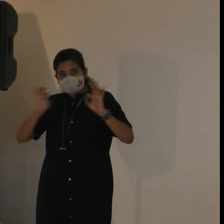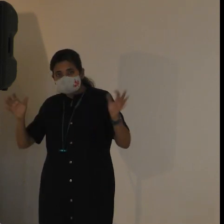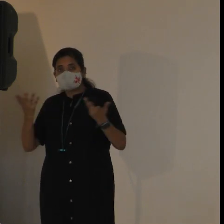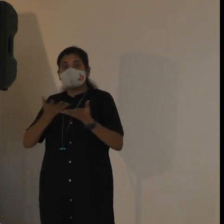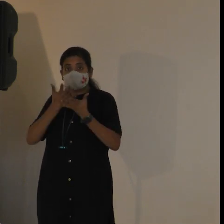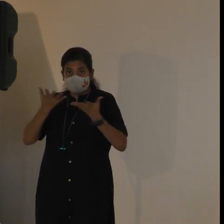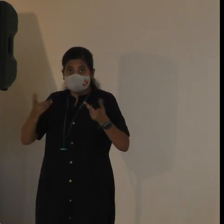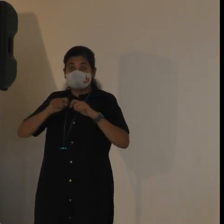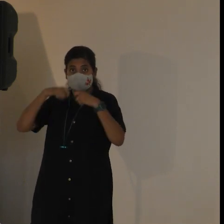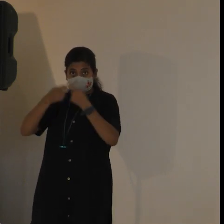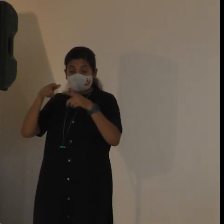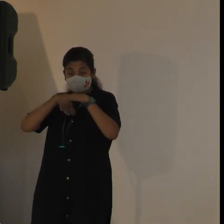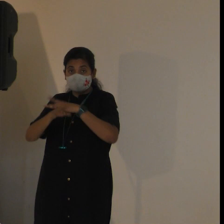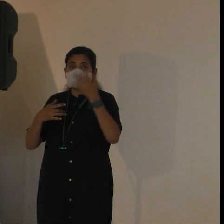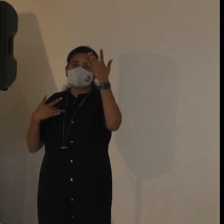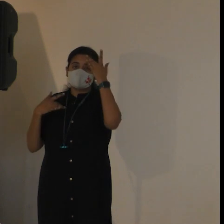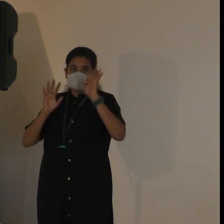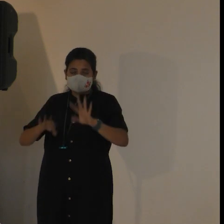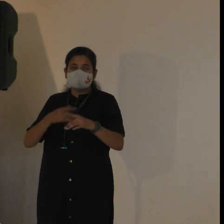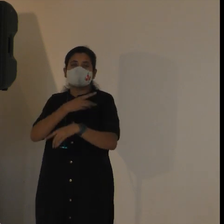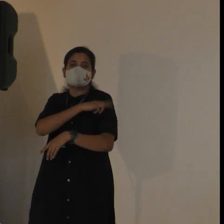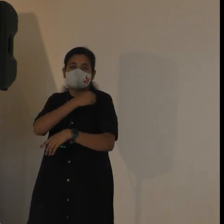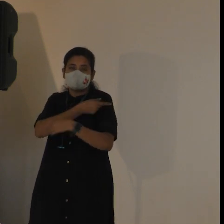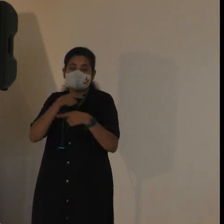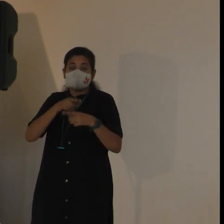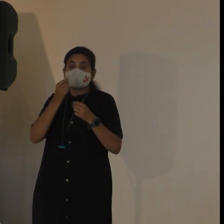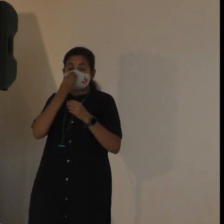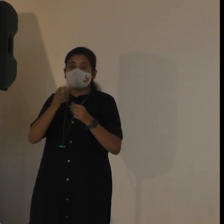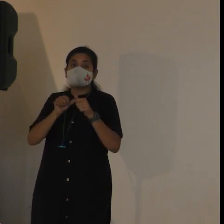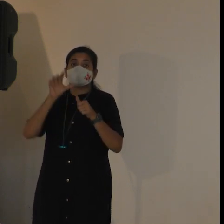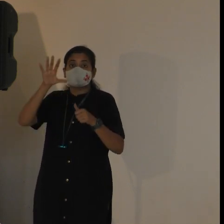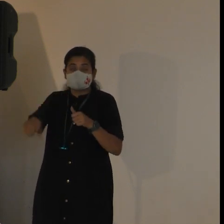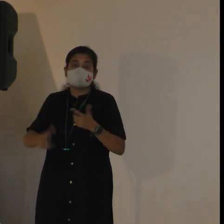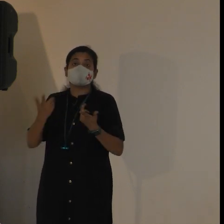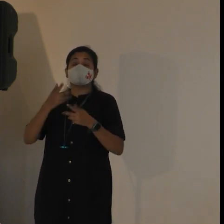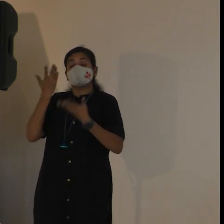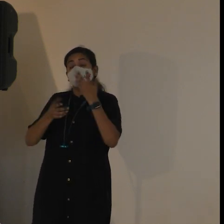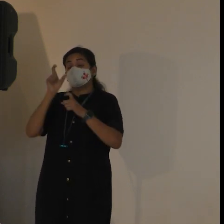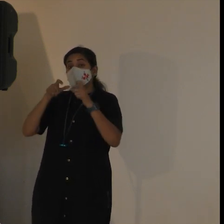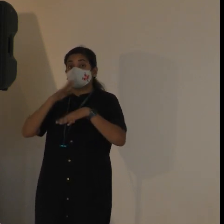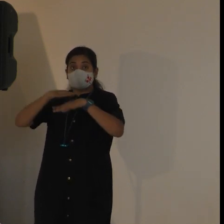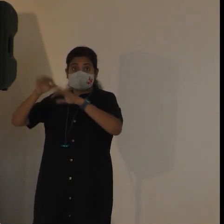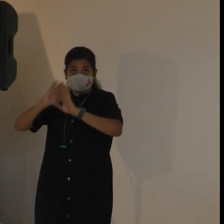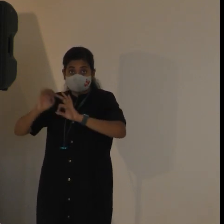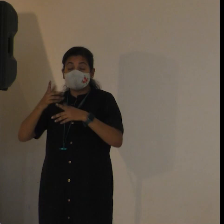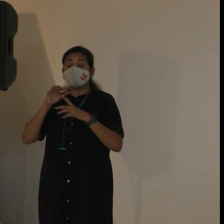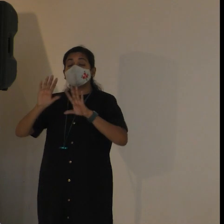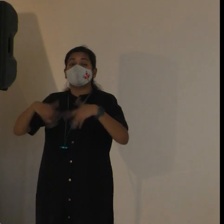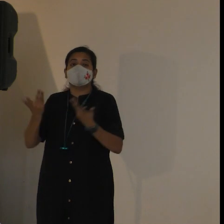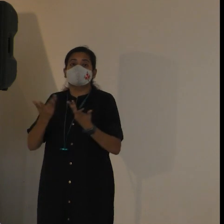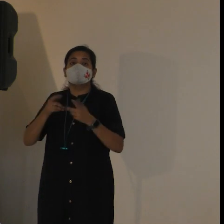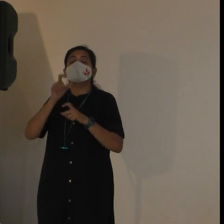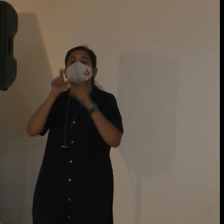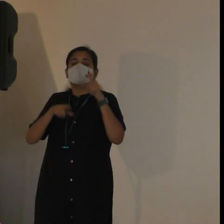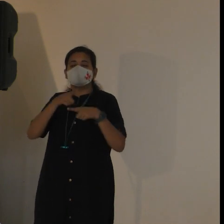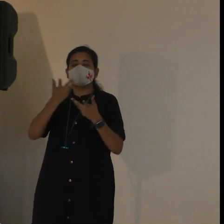simplify the heavy themes of medical history, to make it more accessible to the public and the non-specialist. Further, we're going to have blog posts